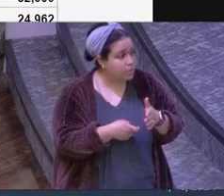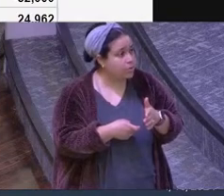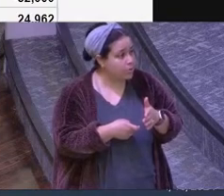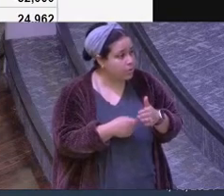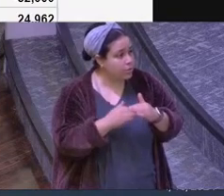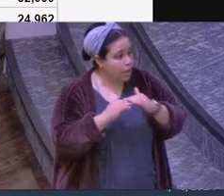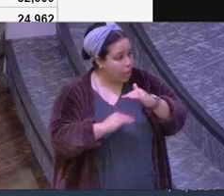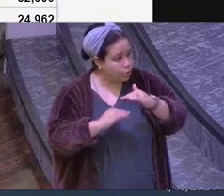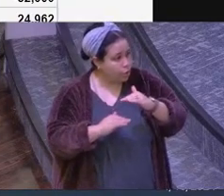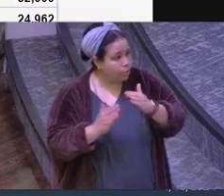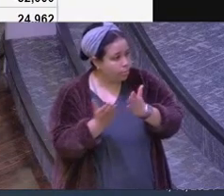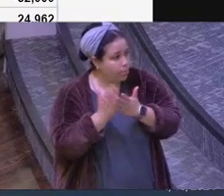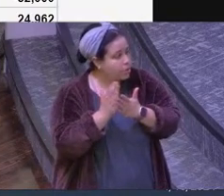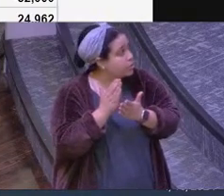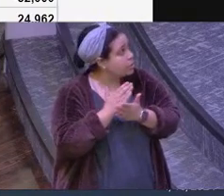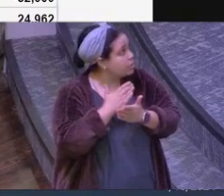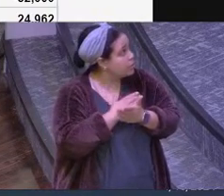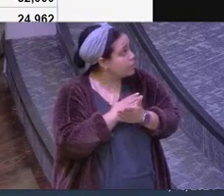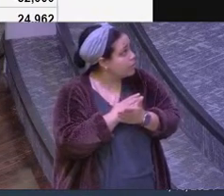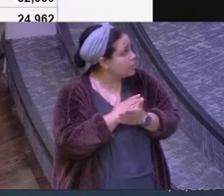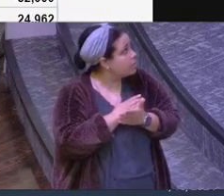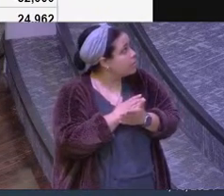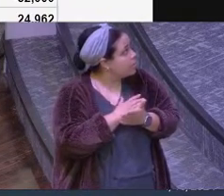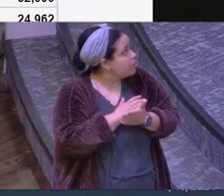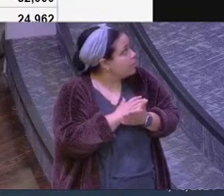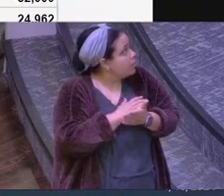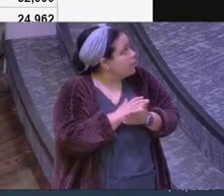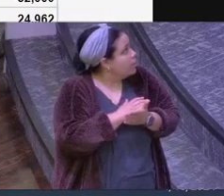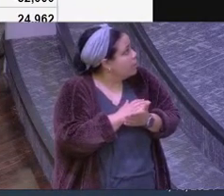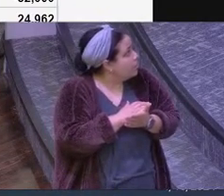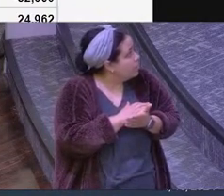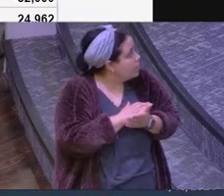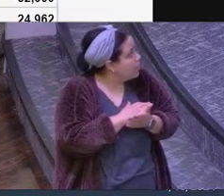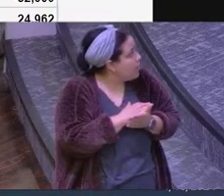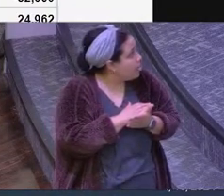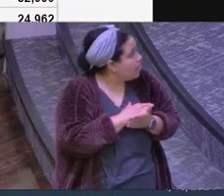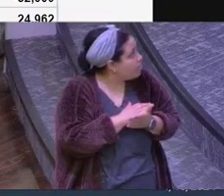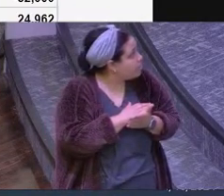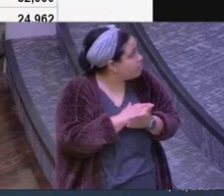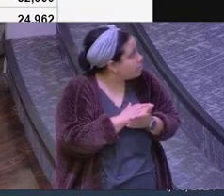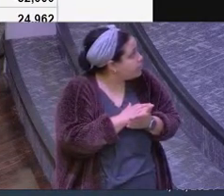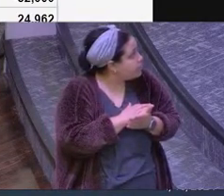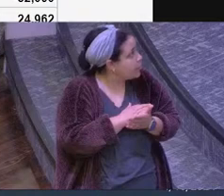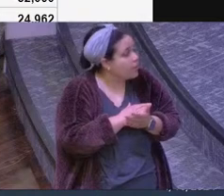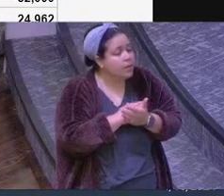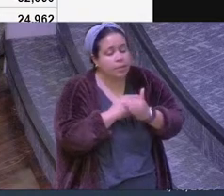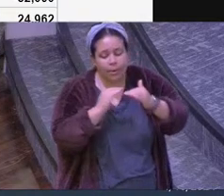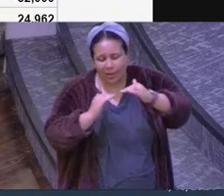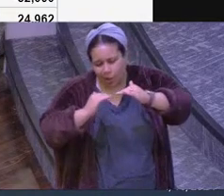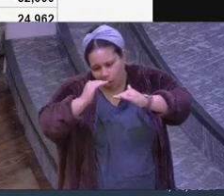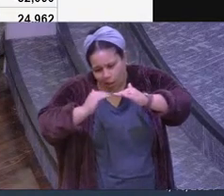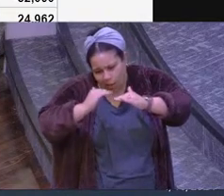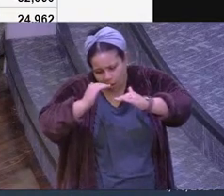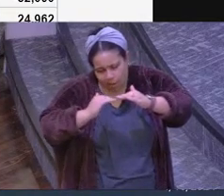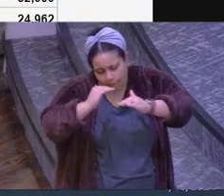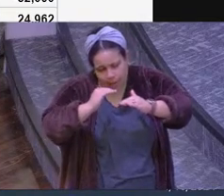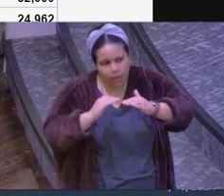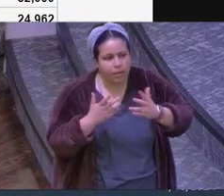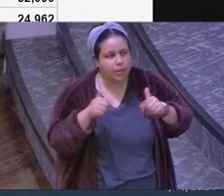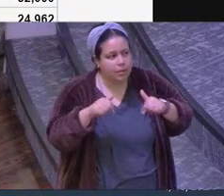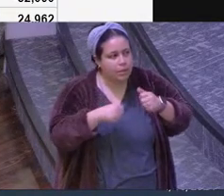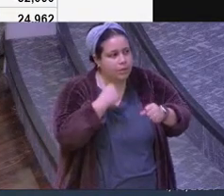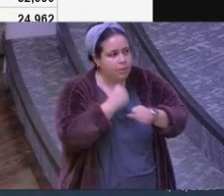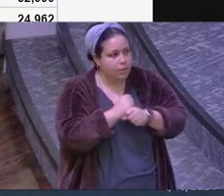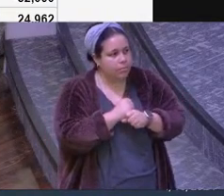the last several years. I feel like we always end up over budget on that. So I'm trying to, you know, beef that up a little bit this year.